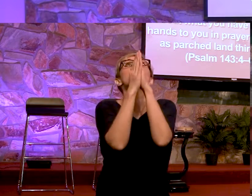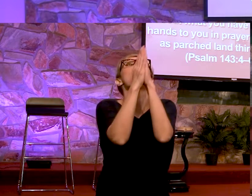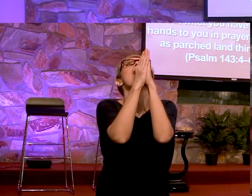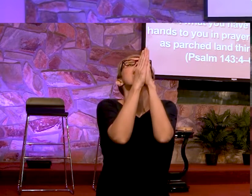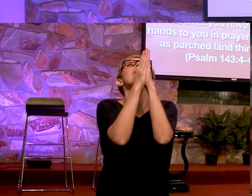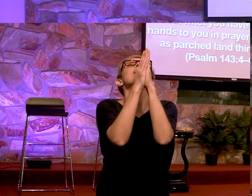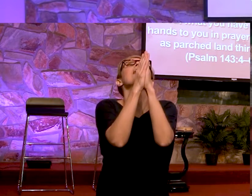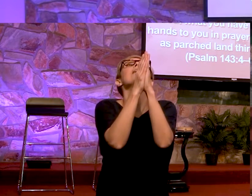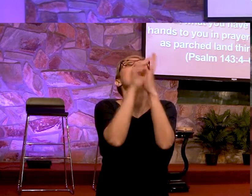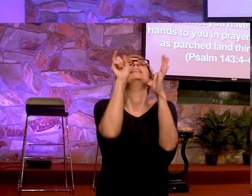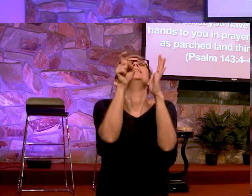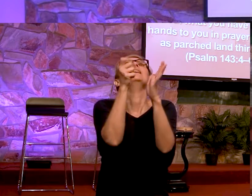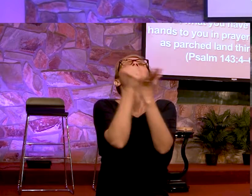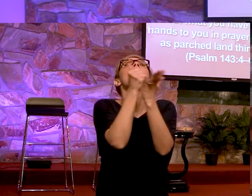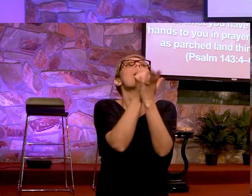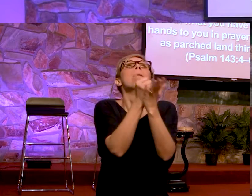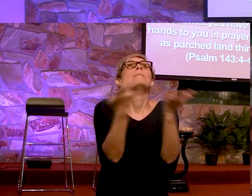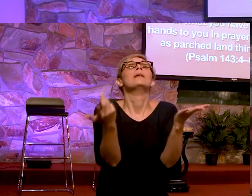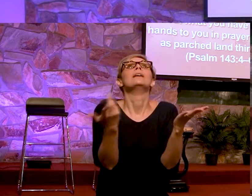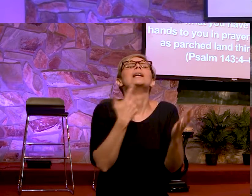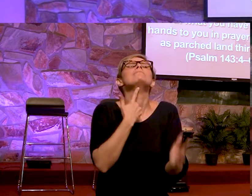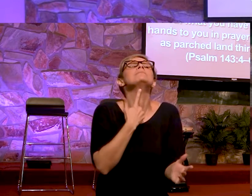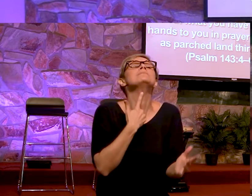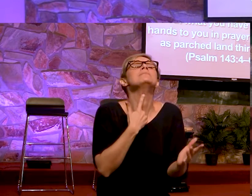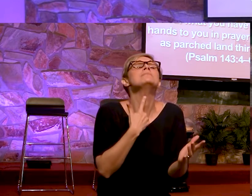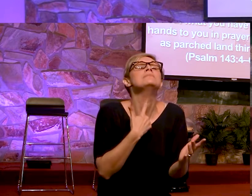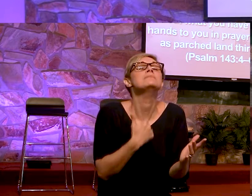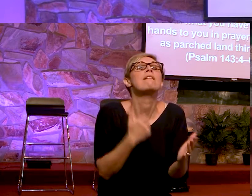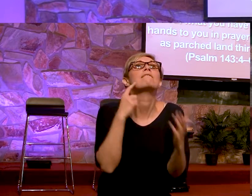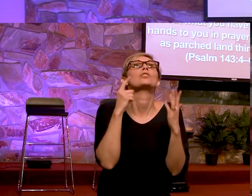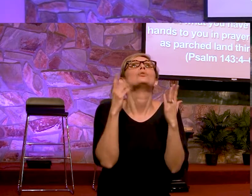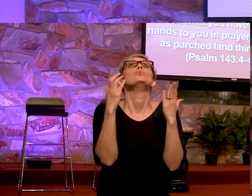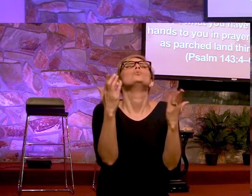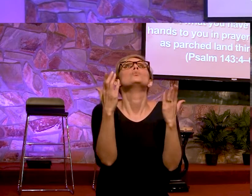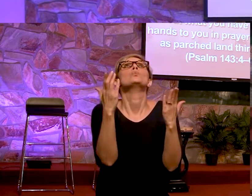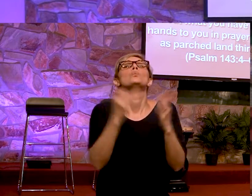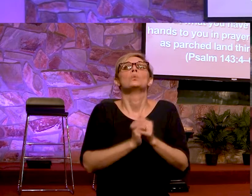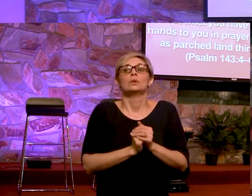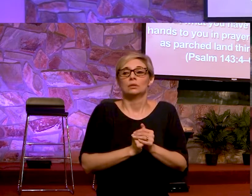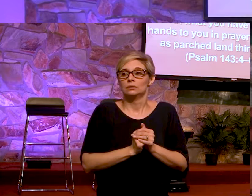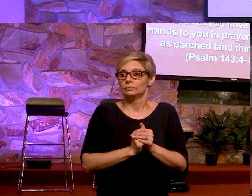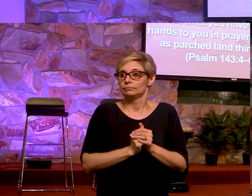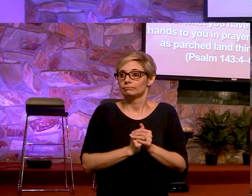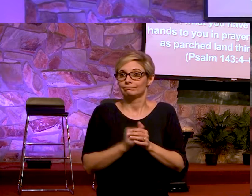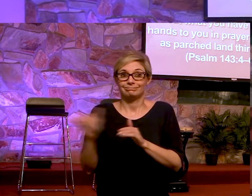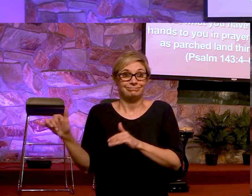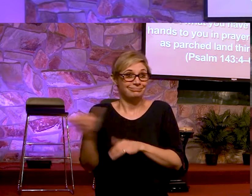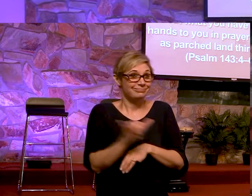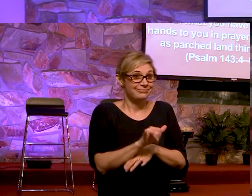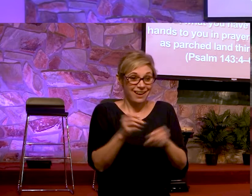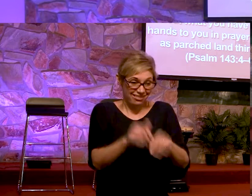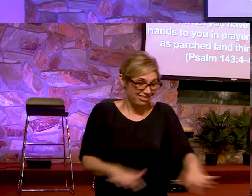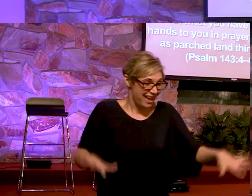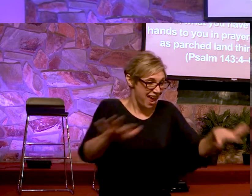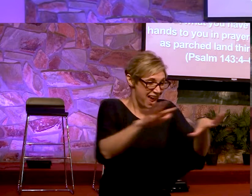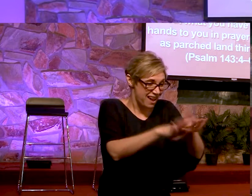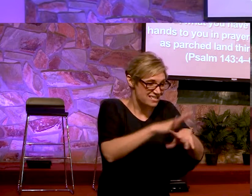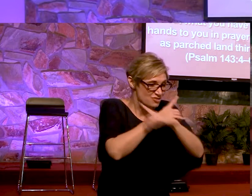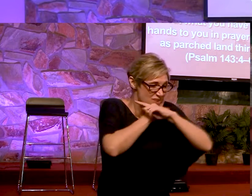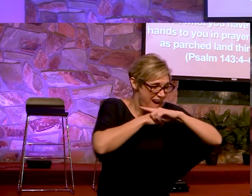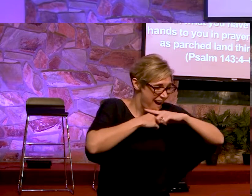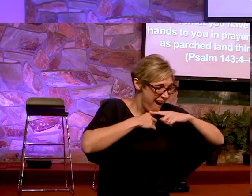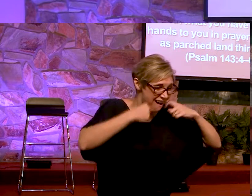you. I thirst for you as a parched land thirsts for rain.